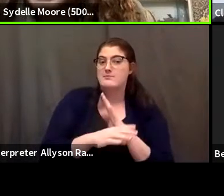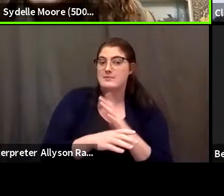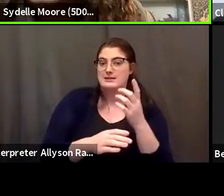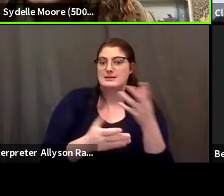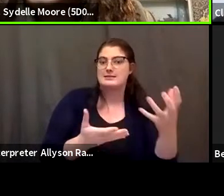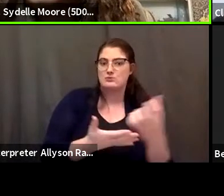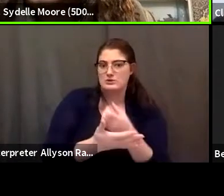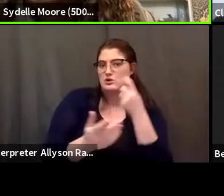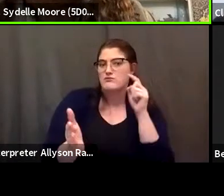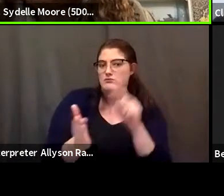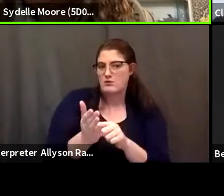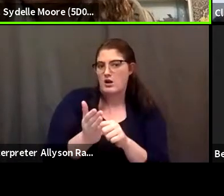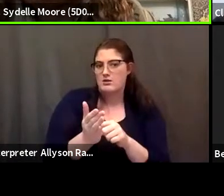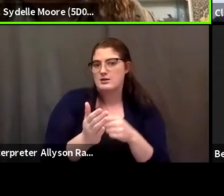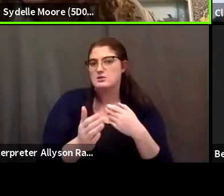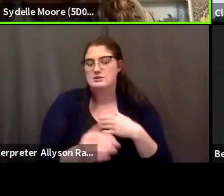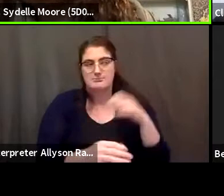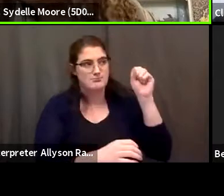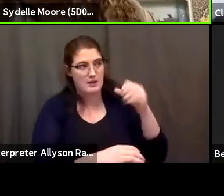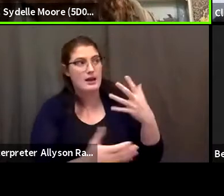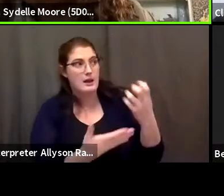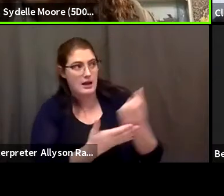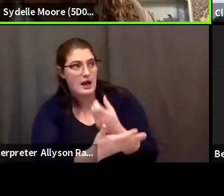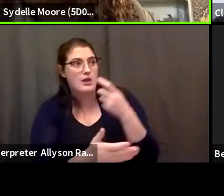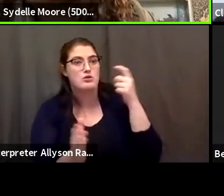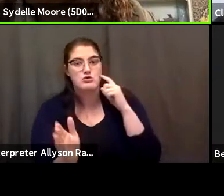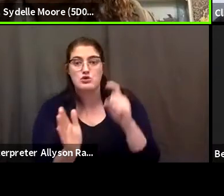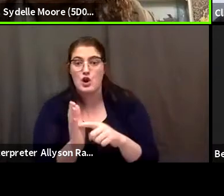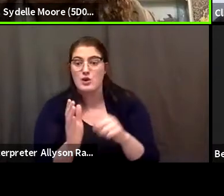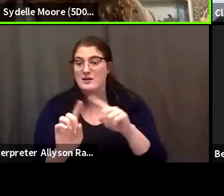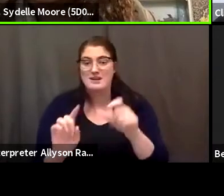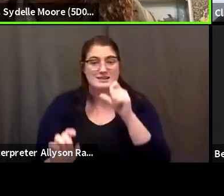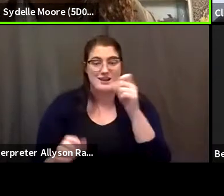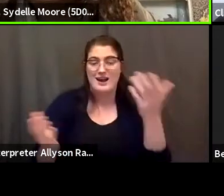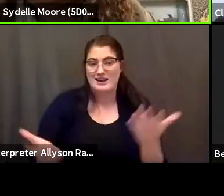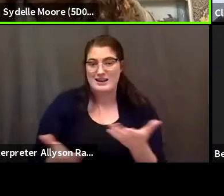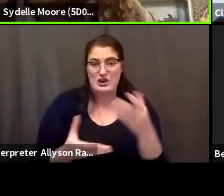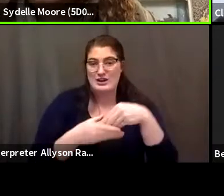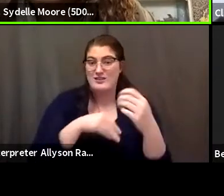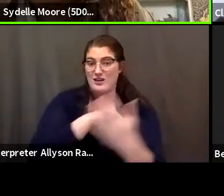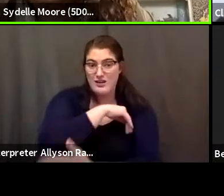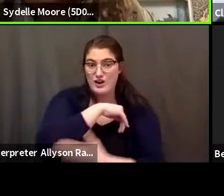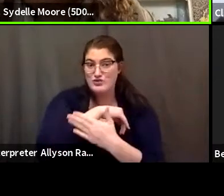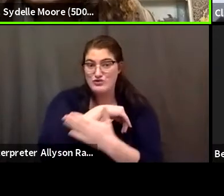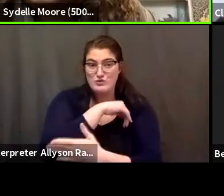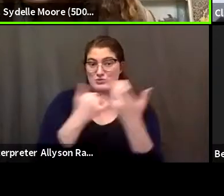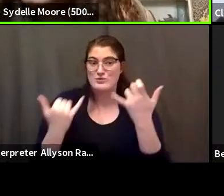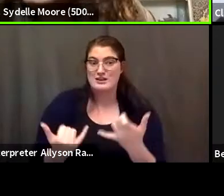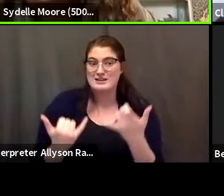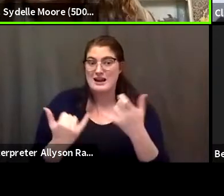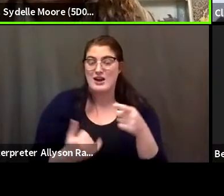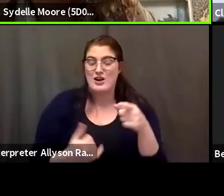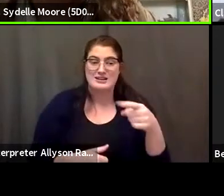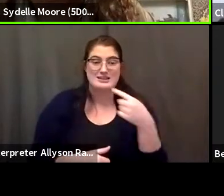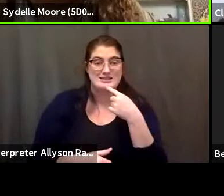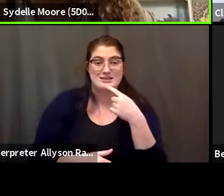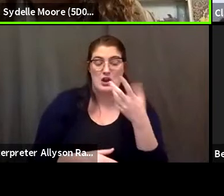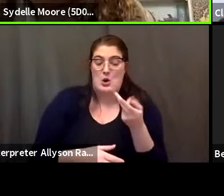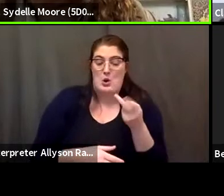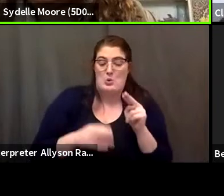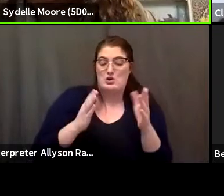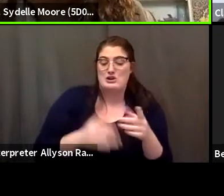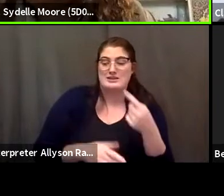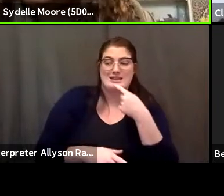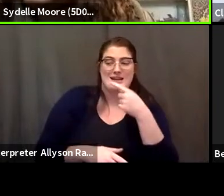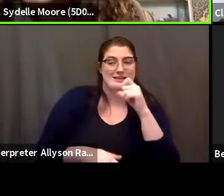He acknowledged the notice, but he is out of the country right now. And he said that he would not be attending tonight, but that he